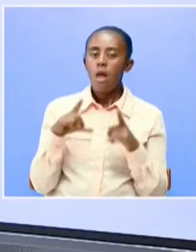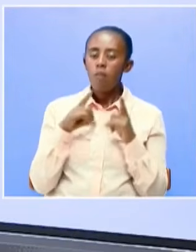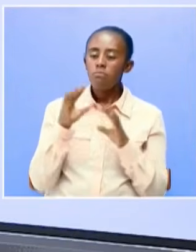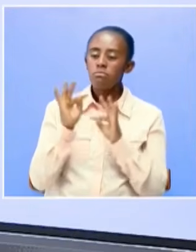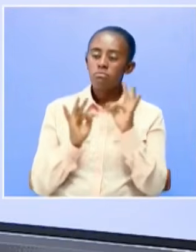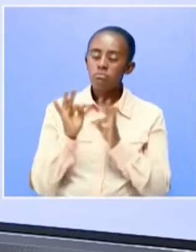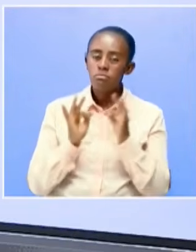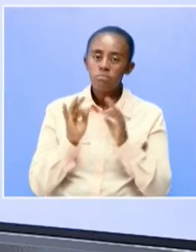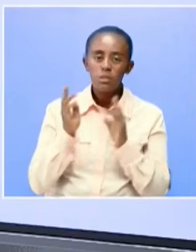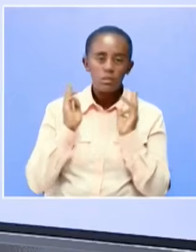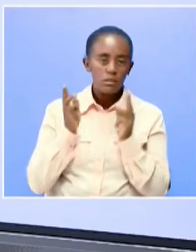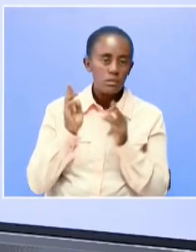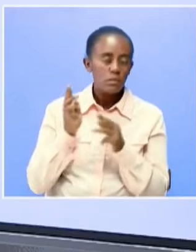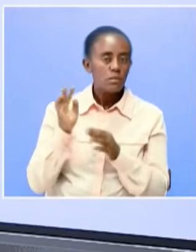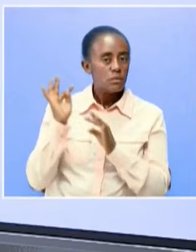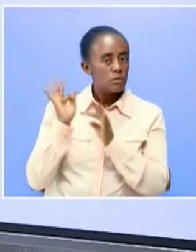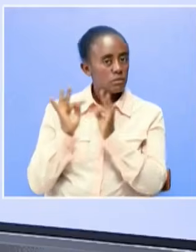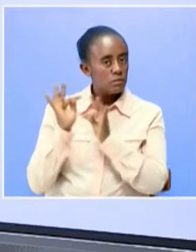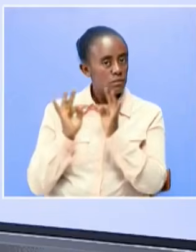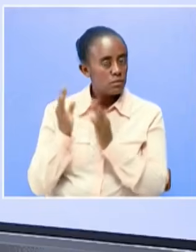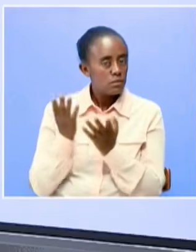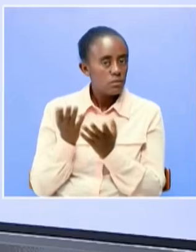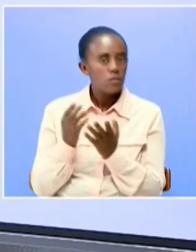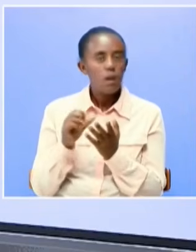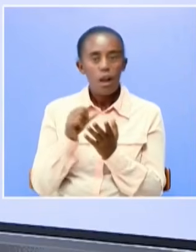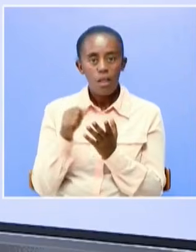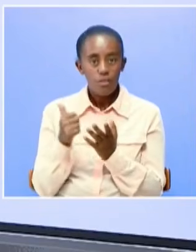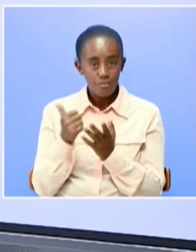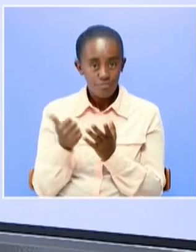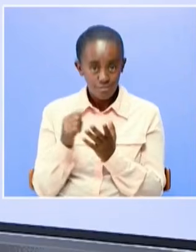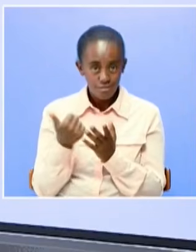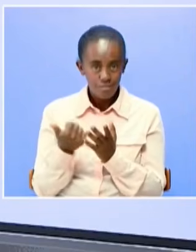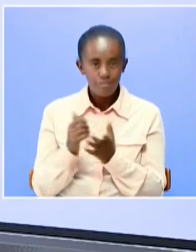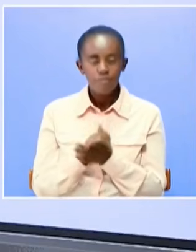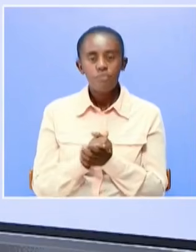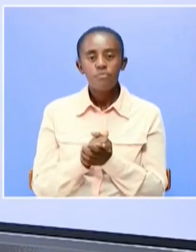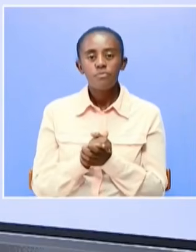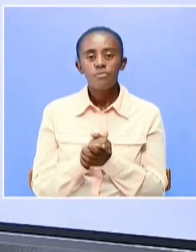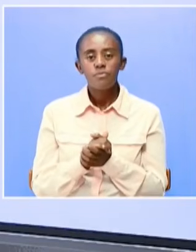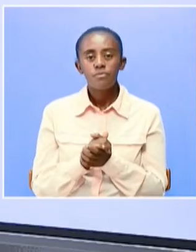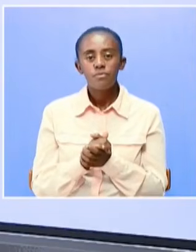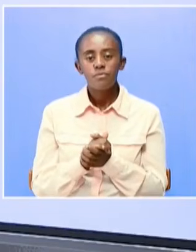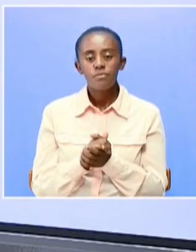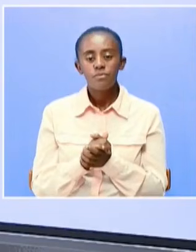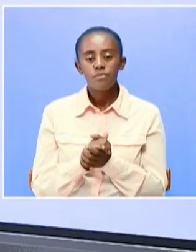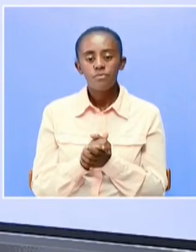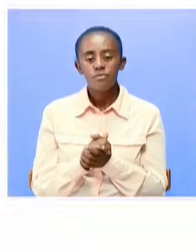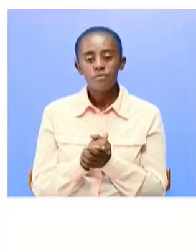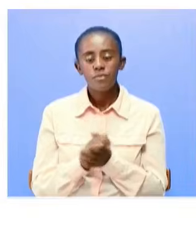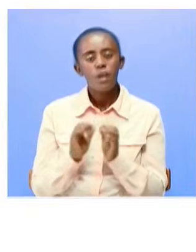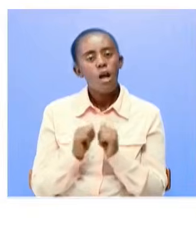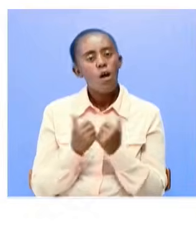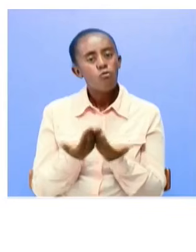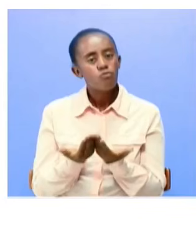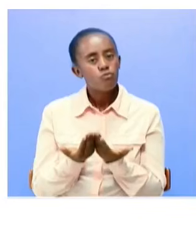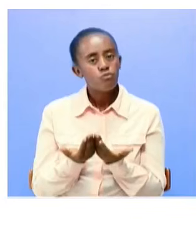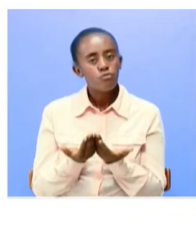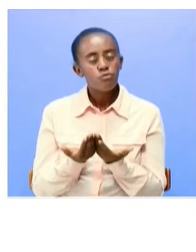okay? Good. So another one is here, nowadays, how they